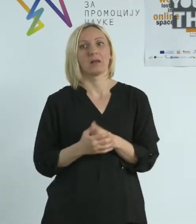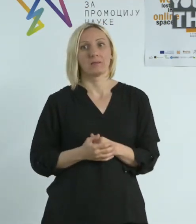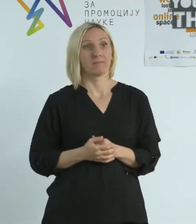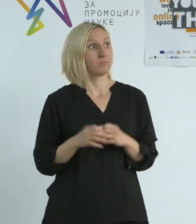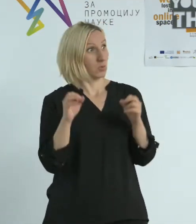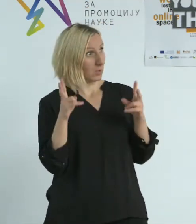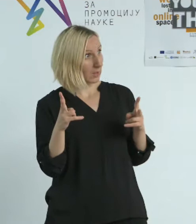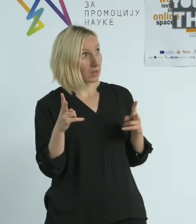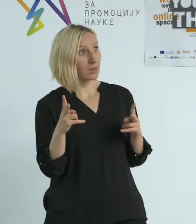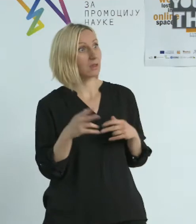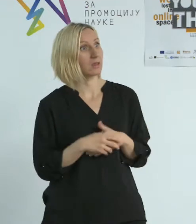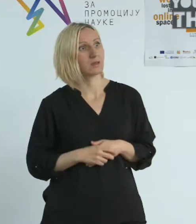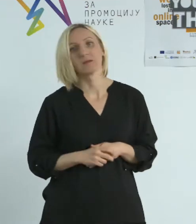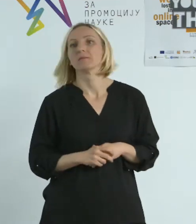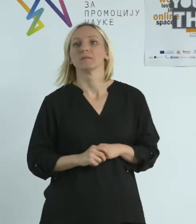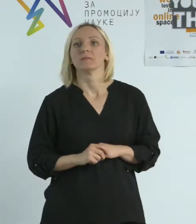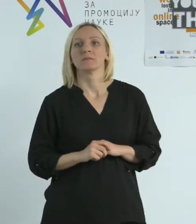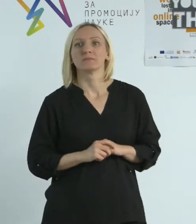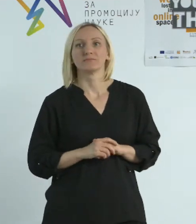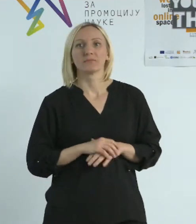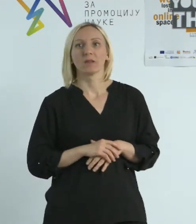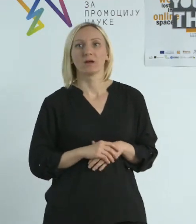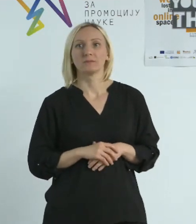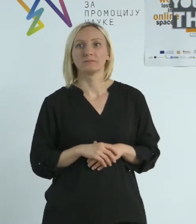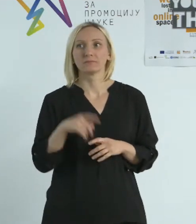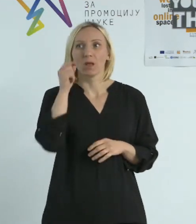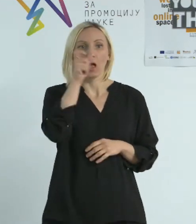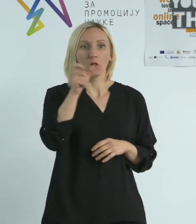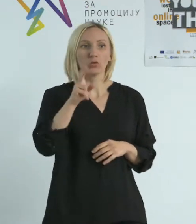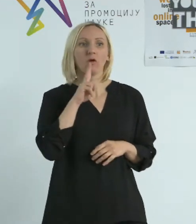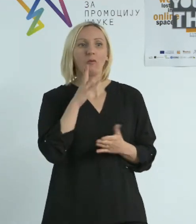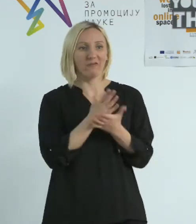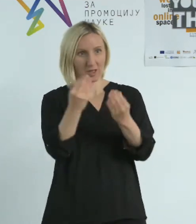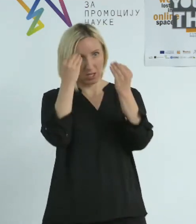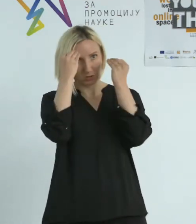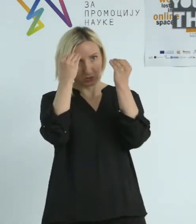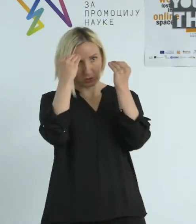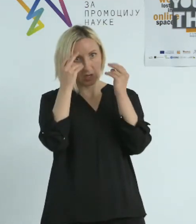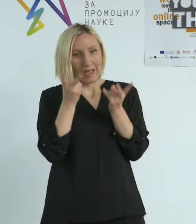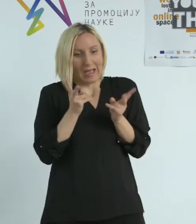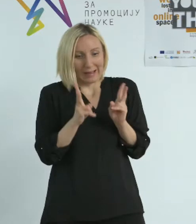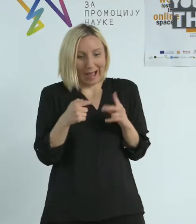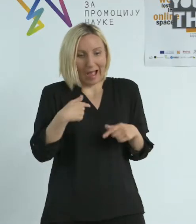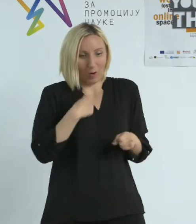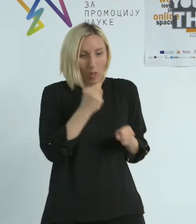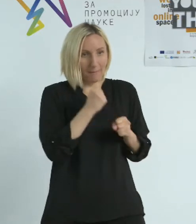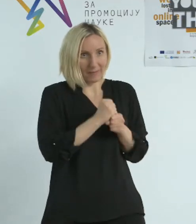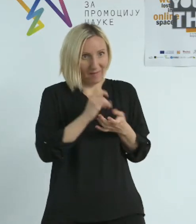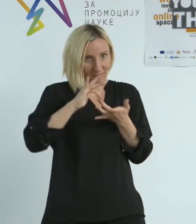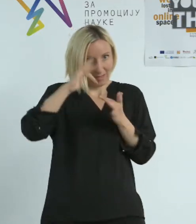Okay, so people who was educated on courses how to make online